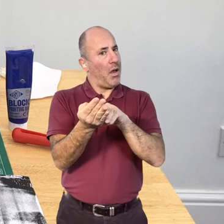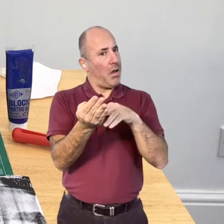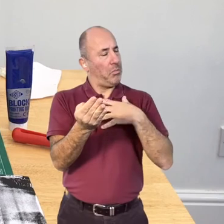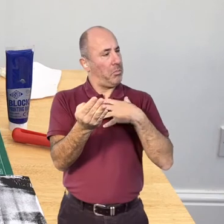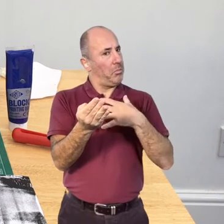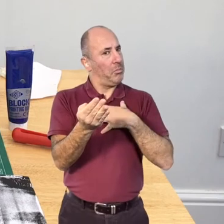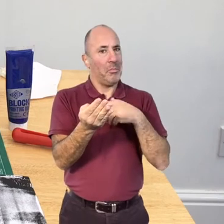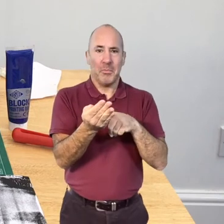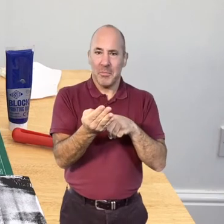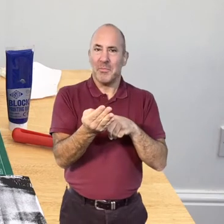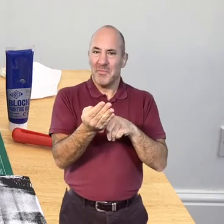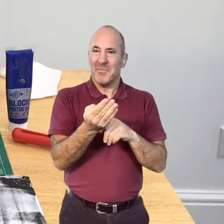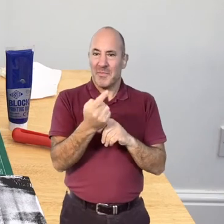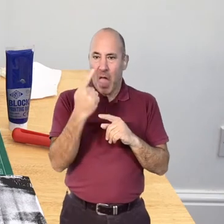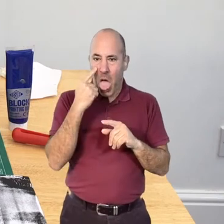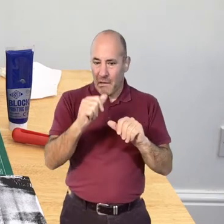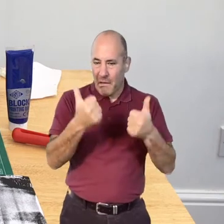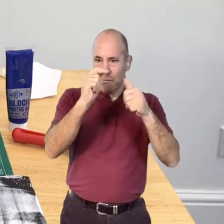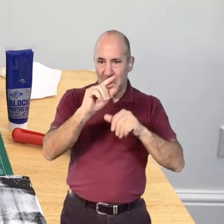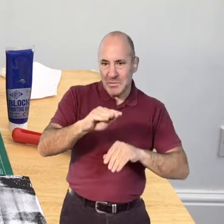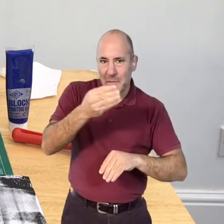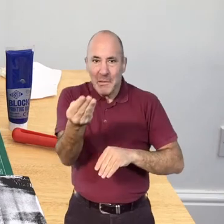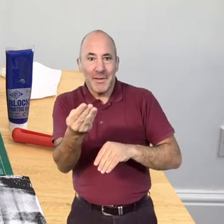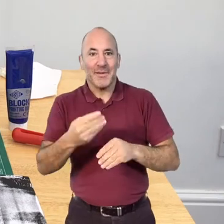leaf. Be nice to see how they work.